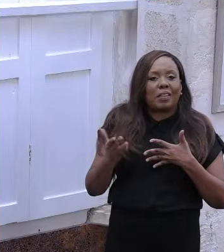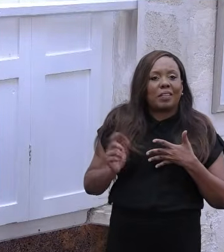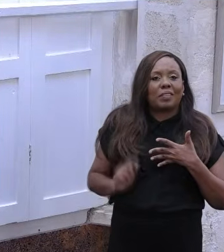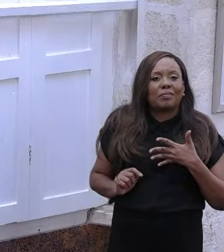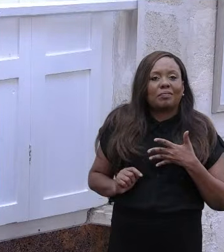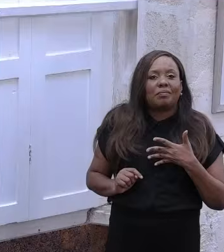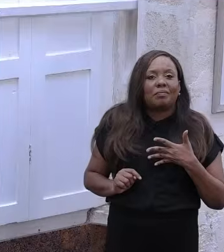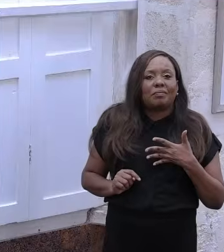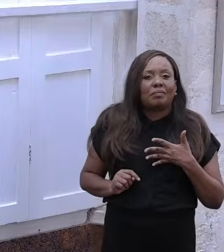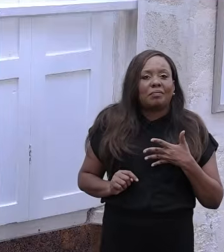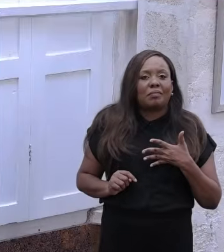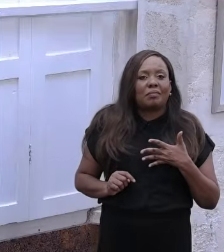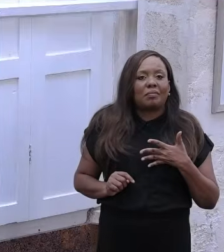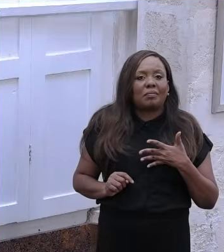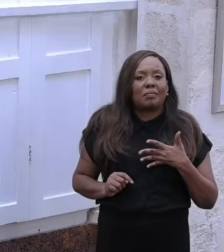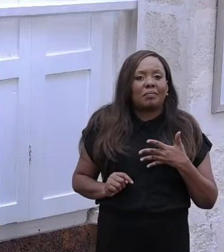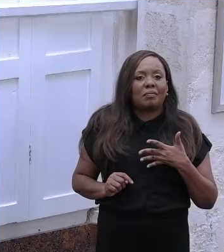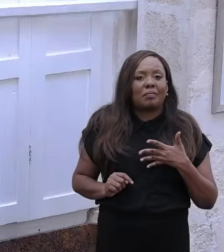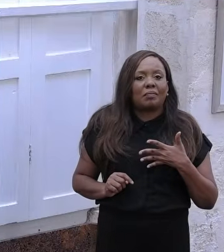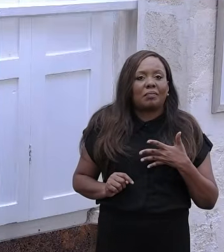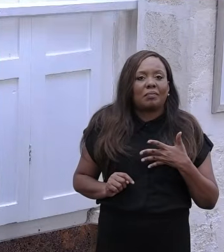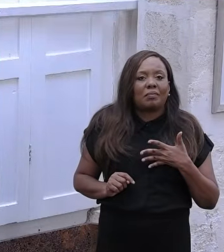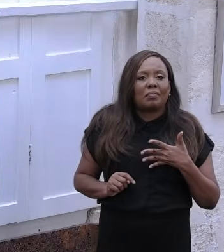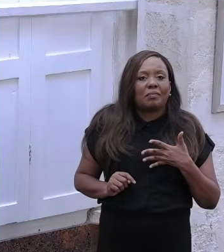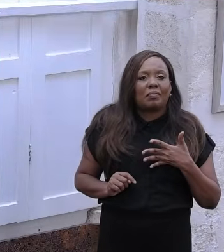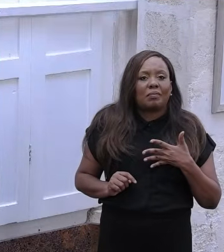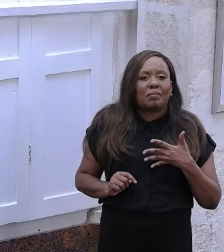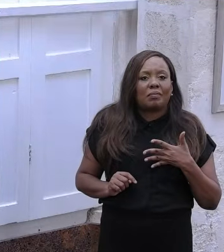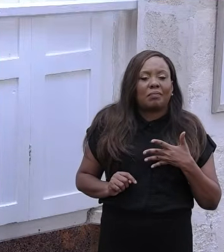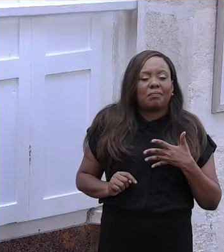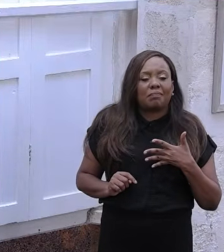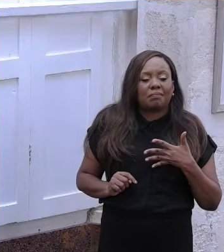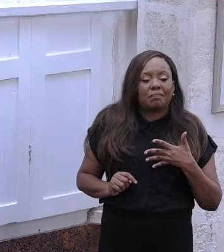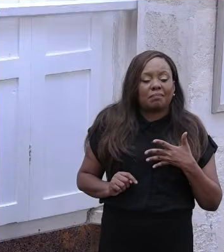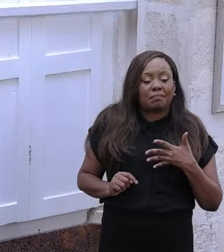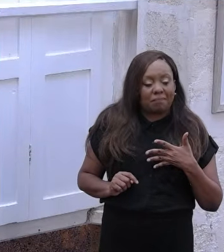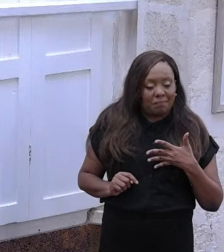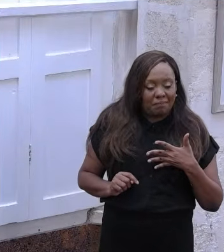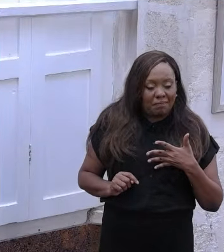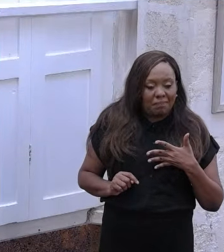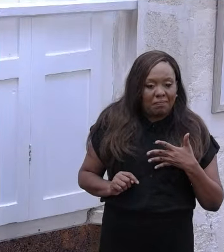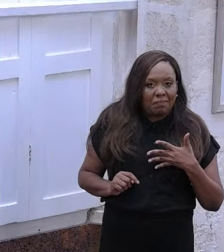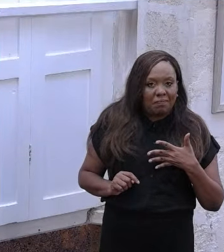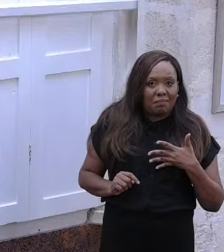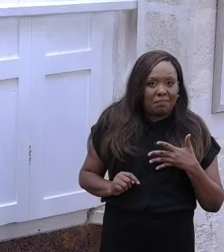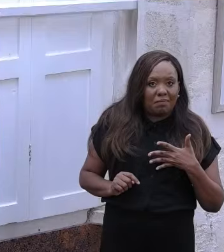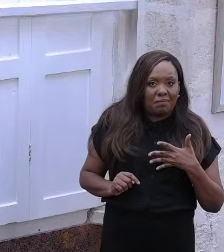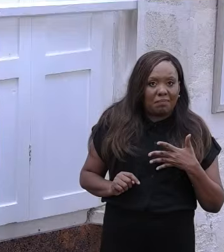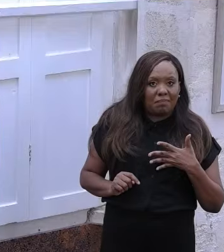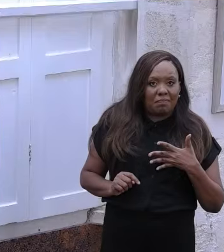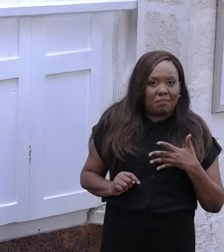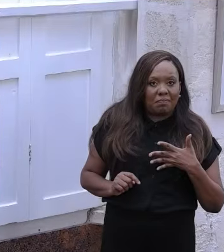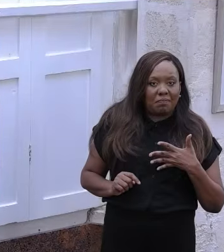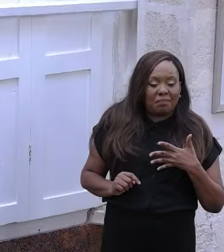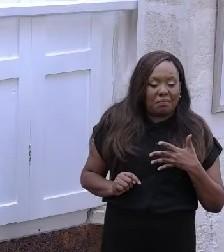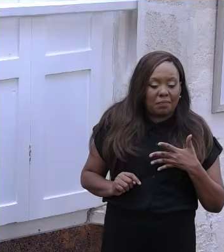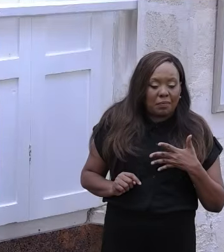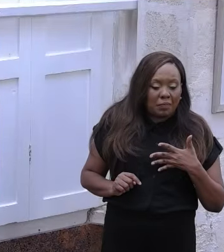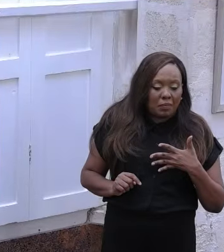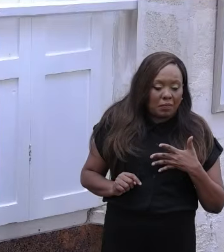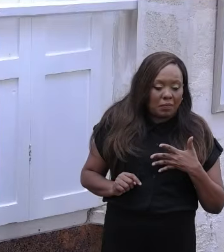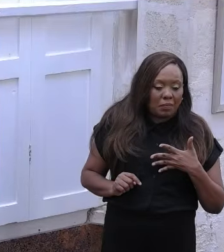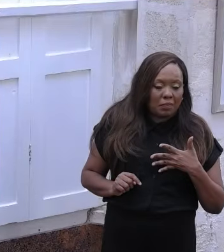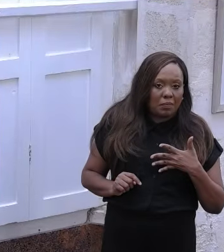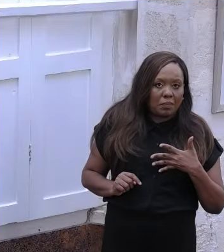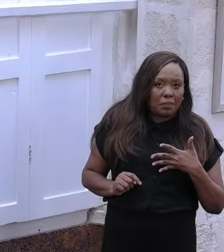I agree completely that we need people in Barbados, and I've said this, but I also think that we should put in front of that word "need